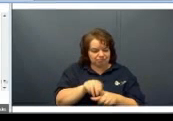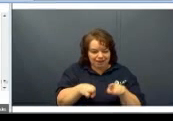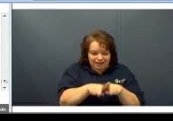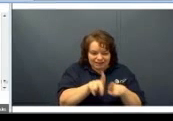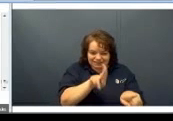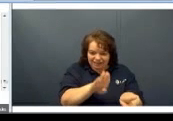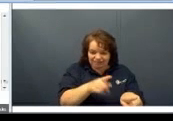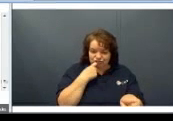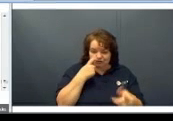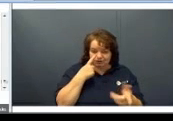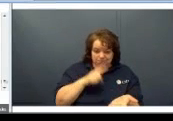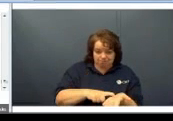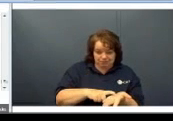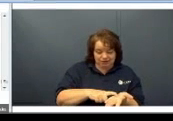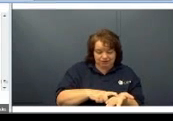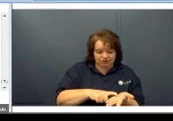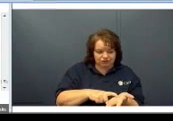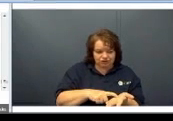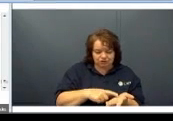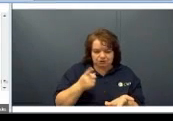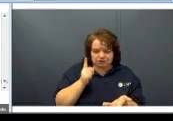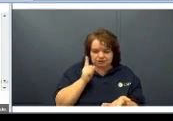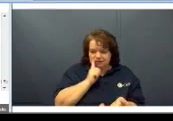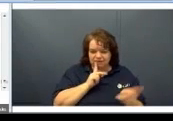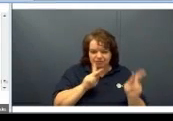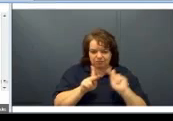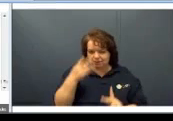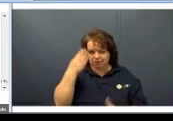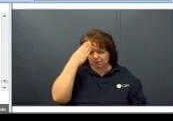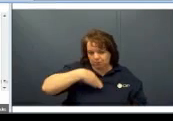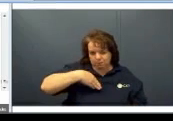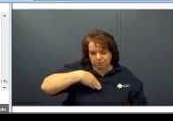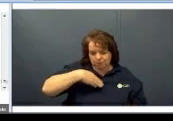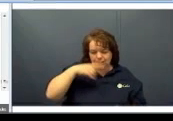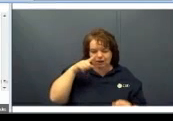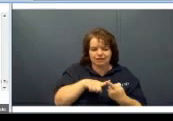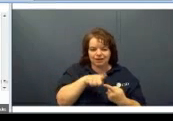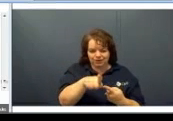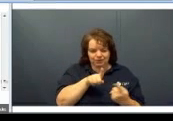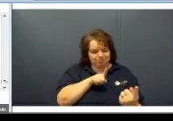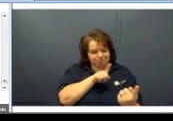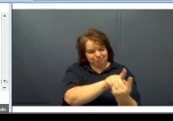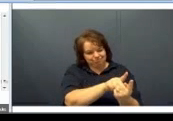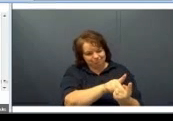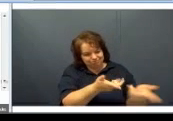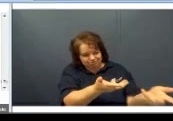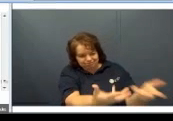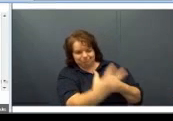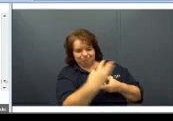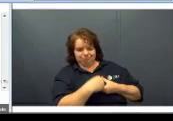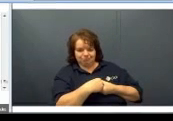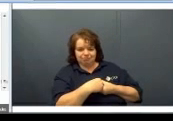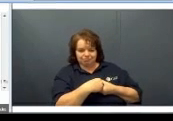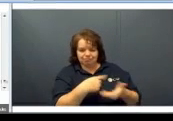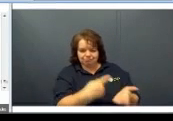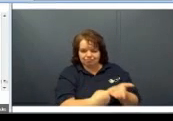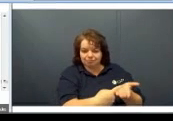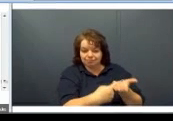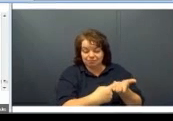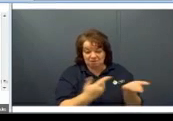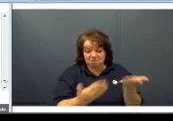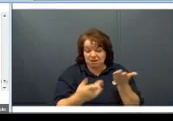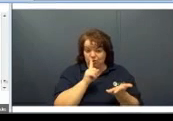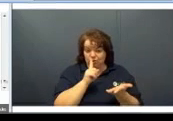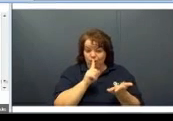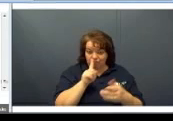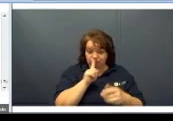didn't. As Kevin just said, deaf people you won't know until you encounter them